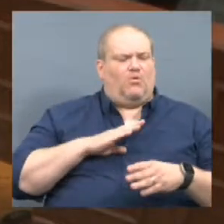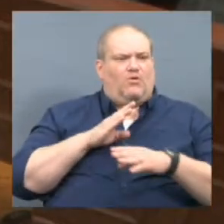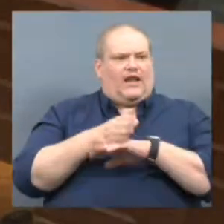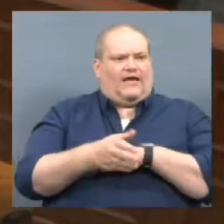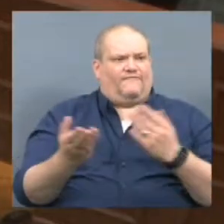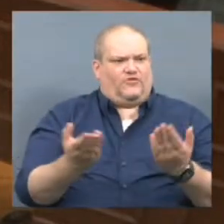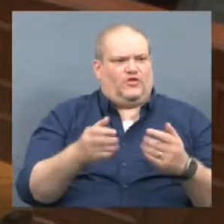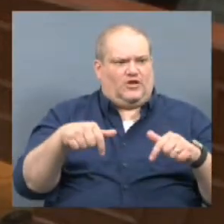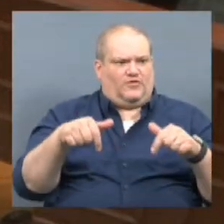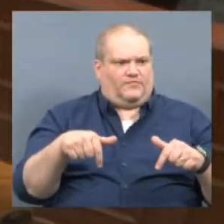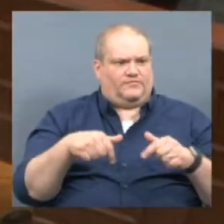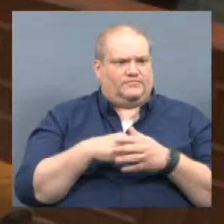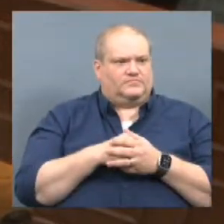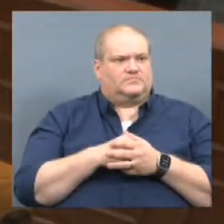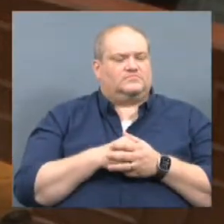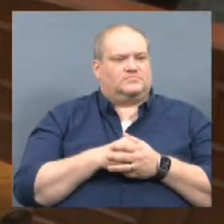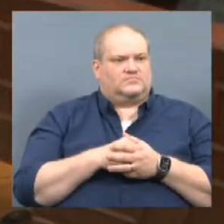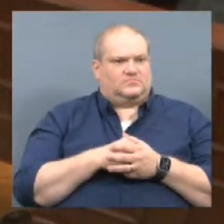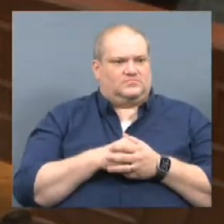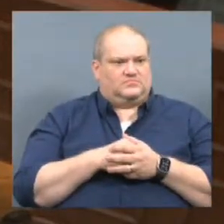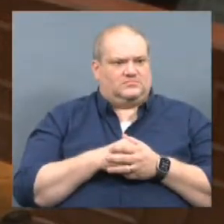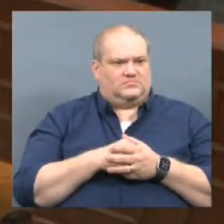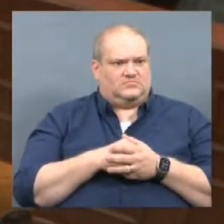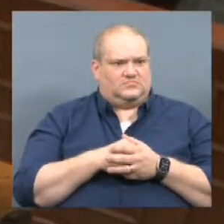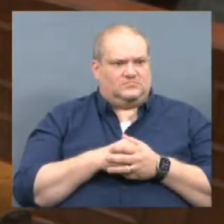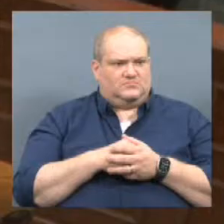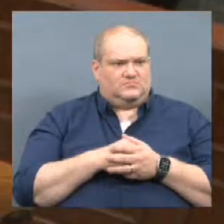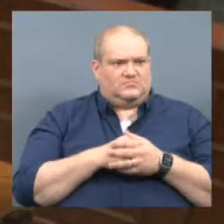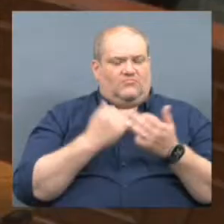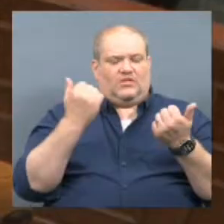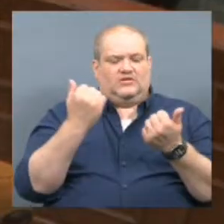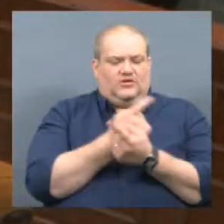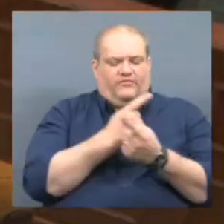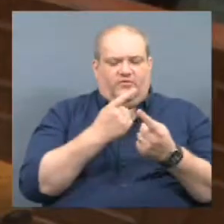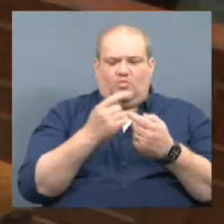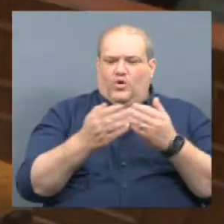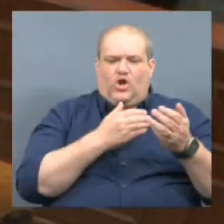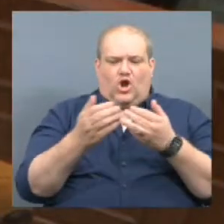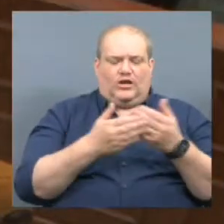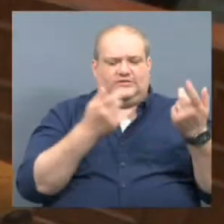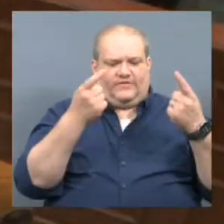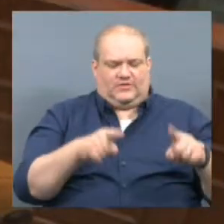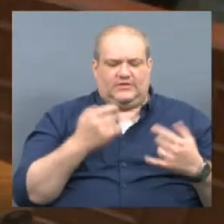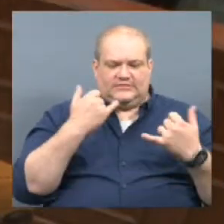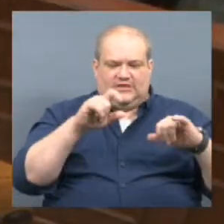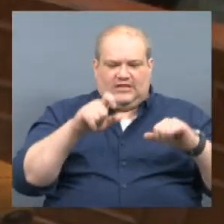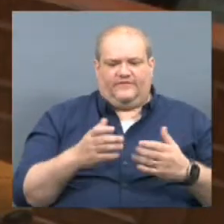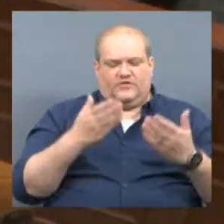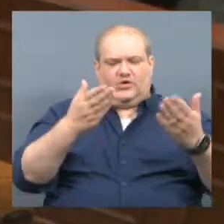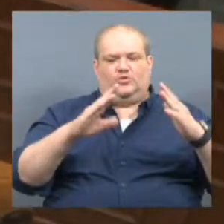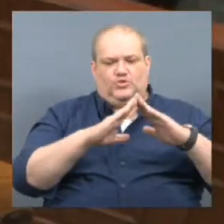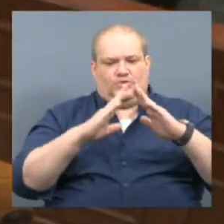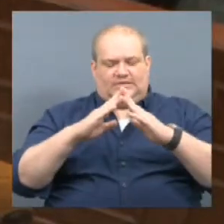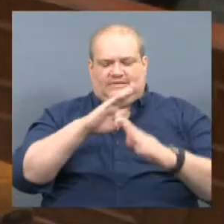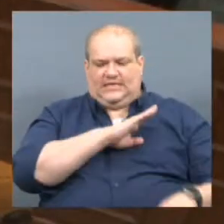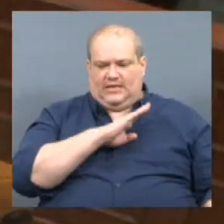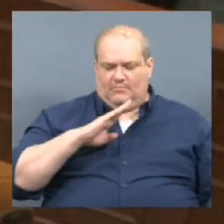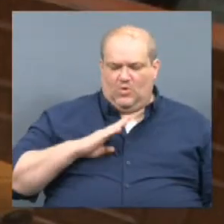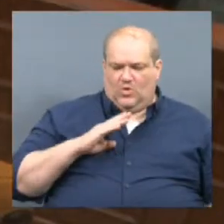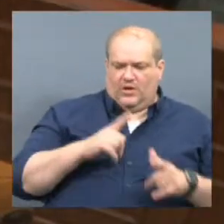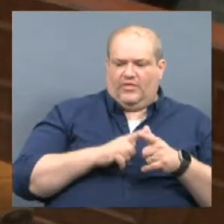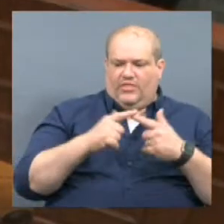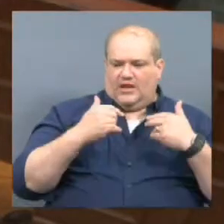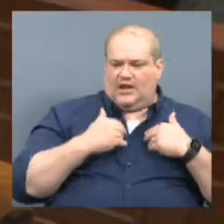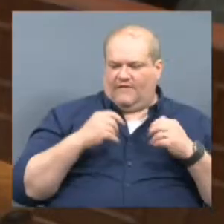here, so. Yeah, still has to go to another. So everyone, regardless of the outcome, it will still have to go to the board, and there